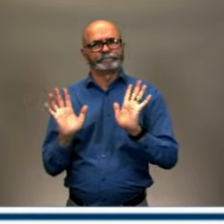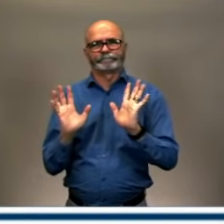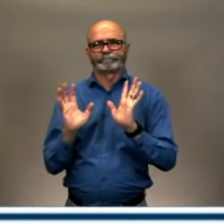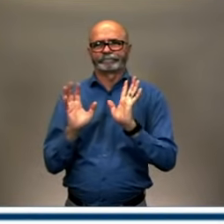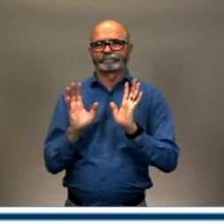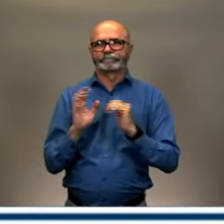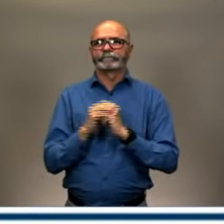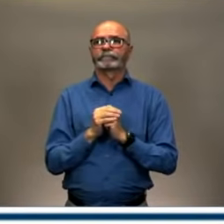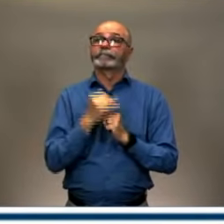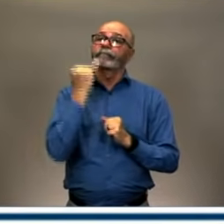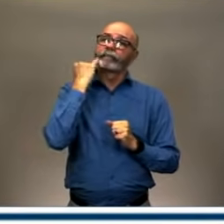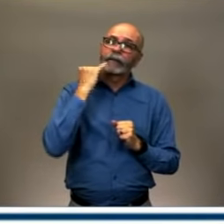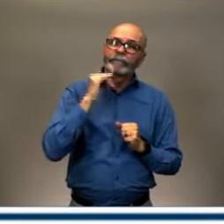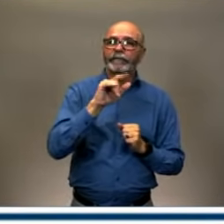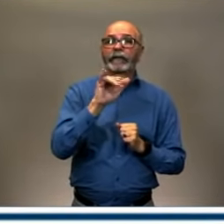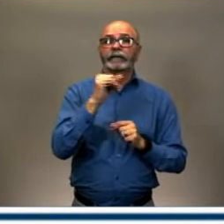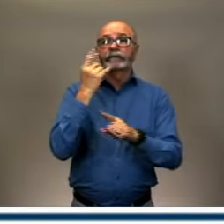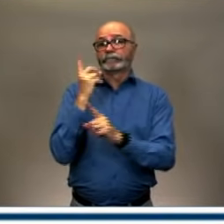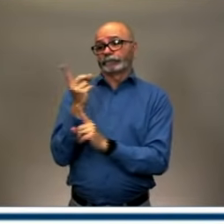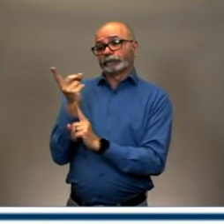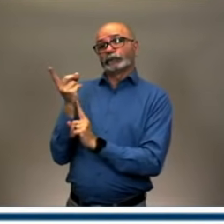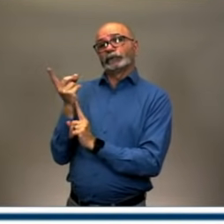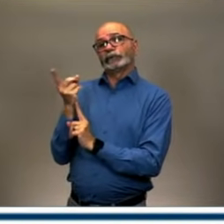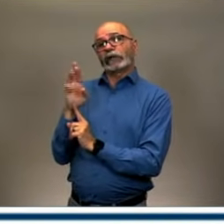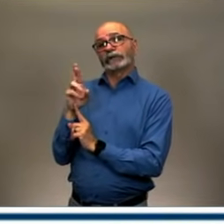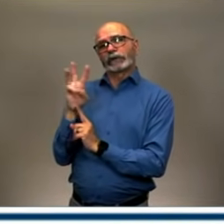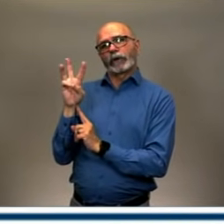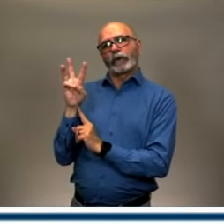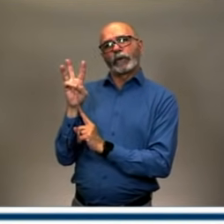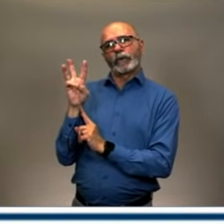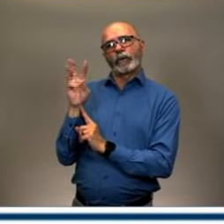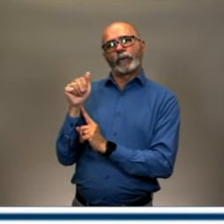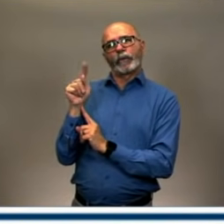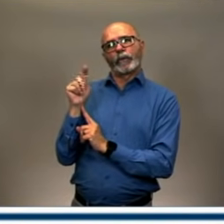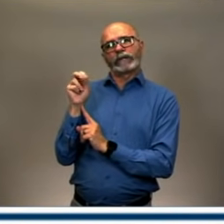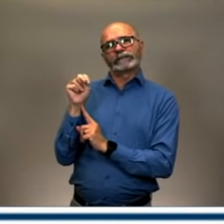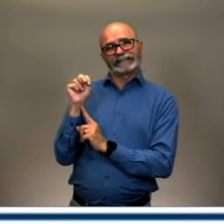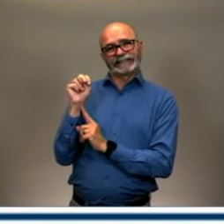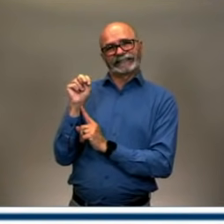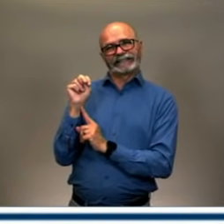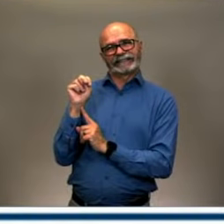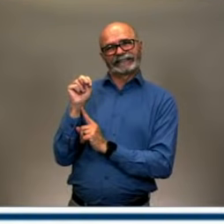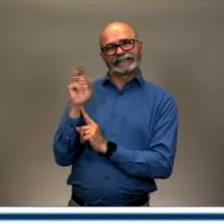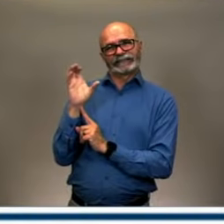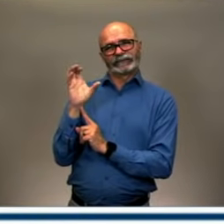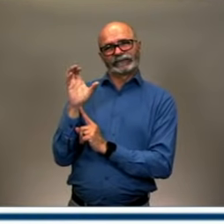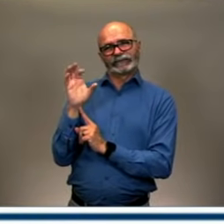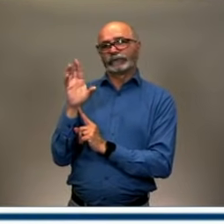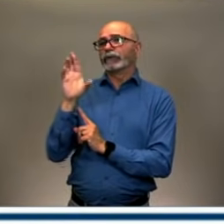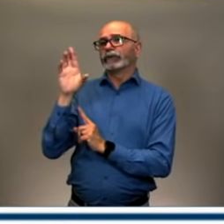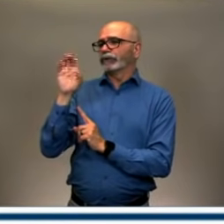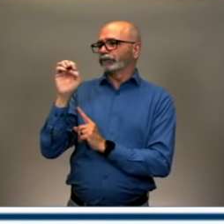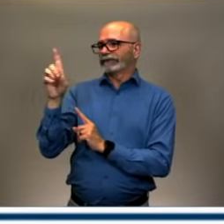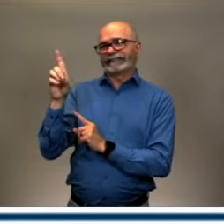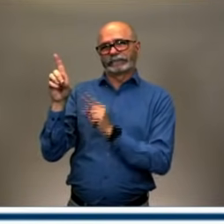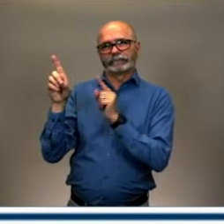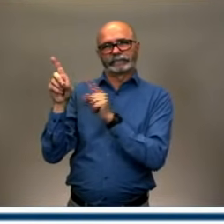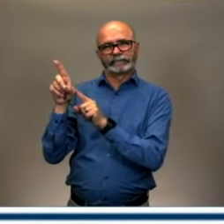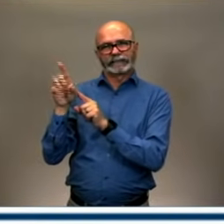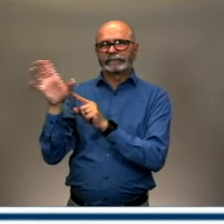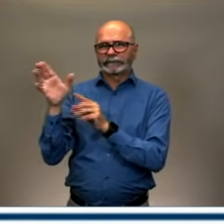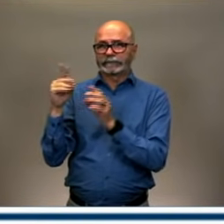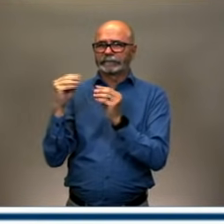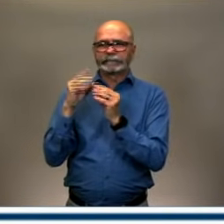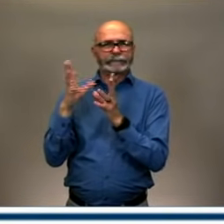briefing, Dr. Watson-Creed is leading a process, a very detailed process around how we actually define when we get into phase